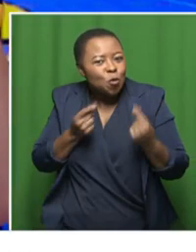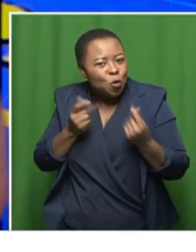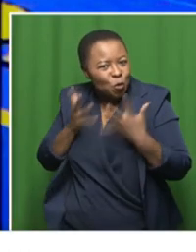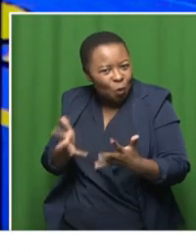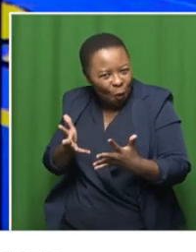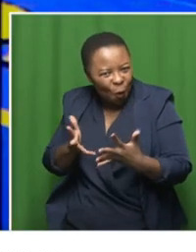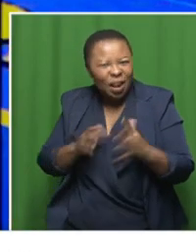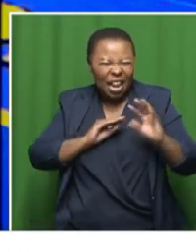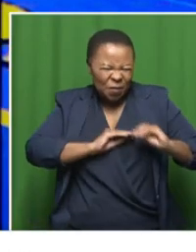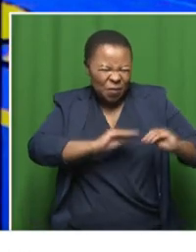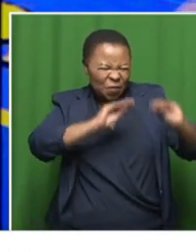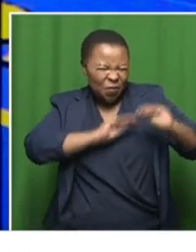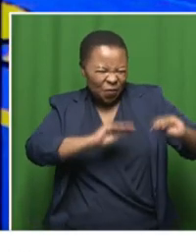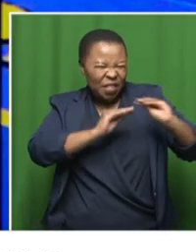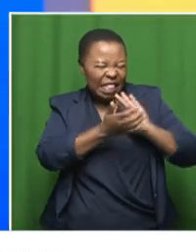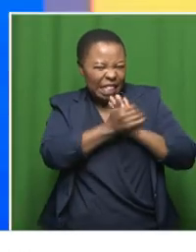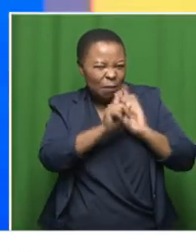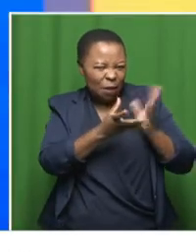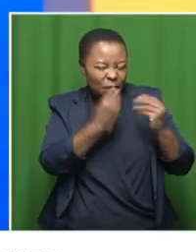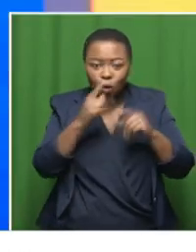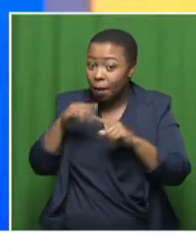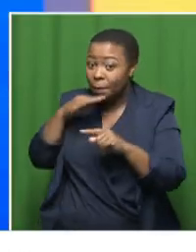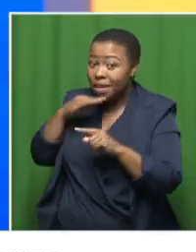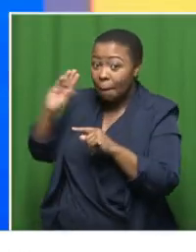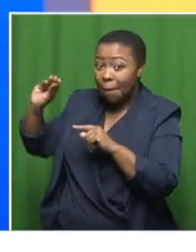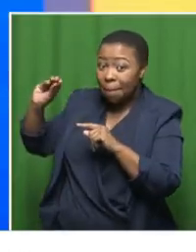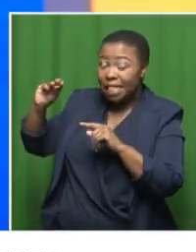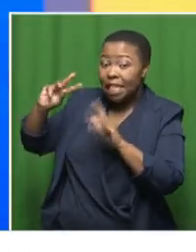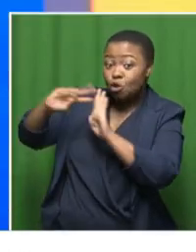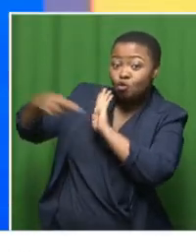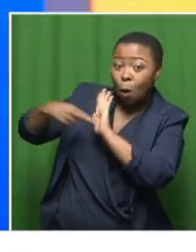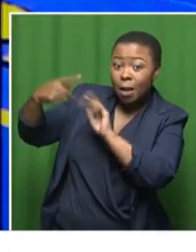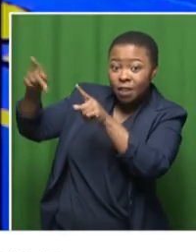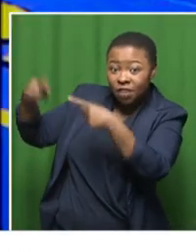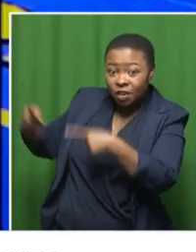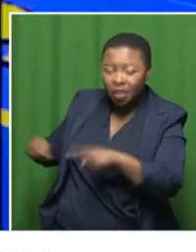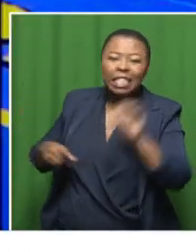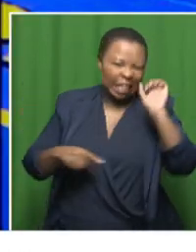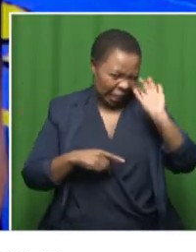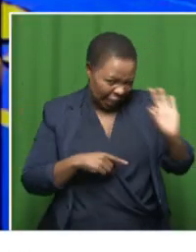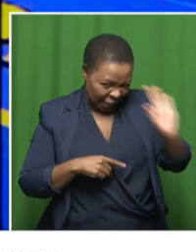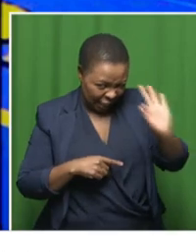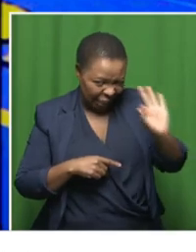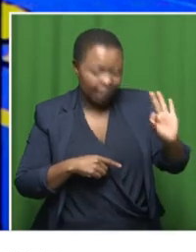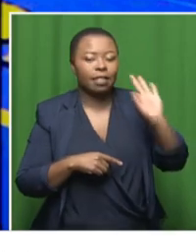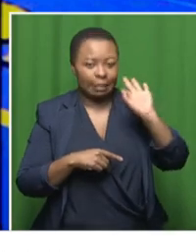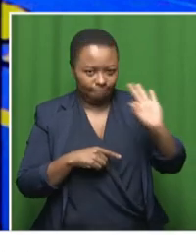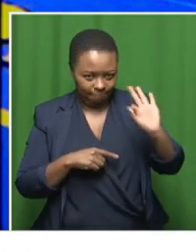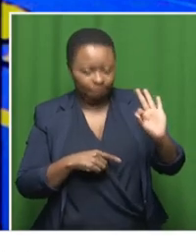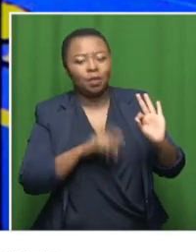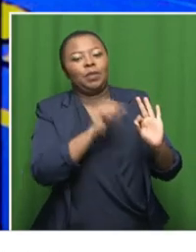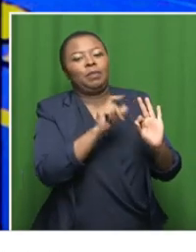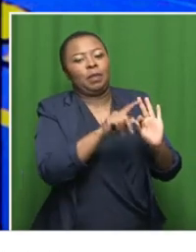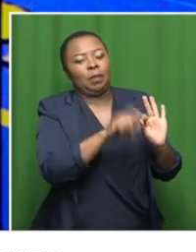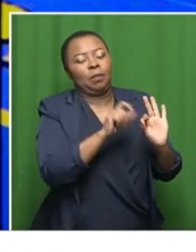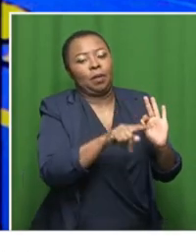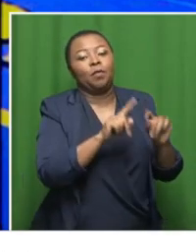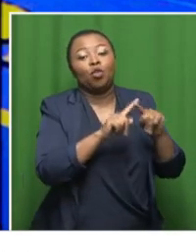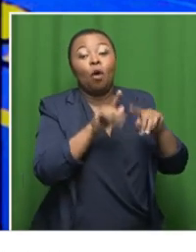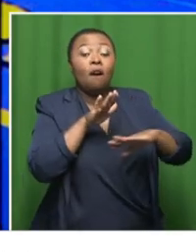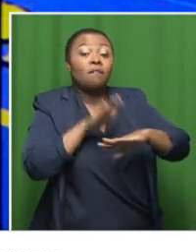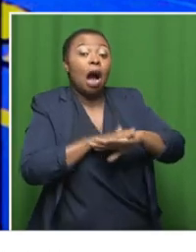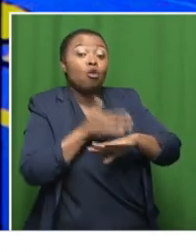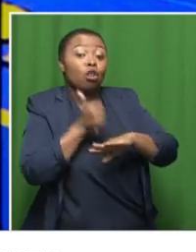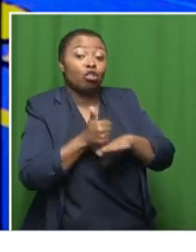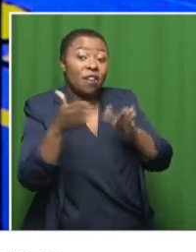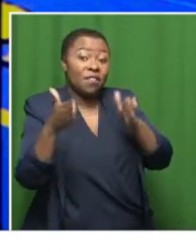So So basically each puppet plays a different role. Yes, okay. Exactly. Okay. For the foundation